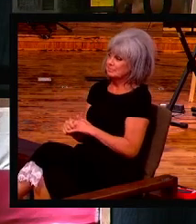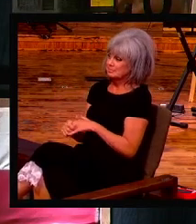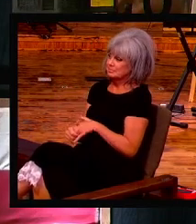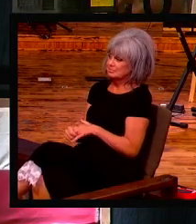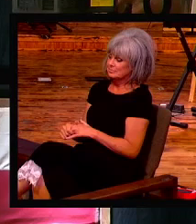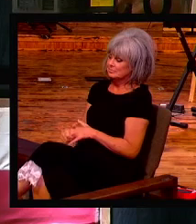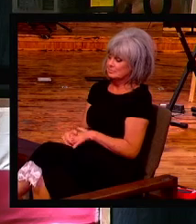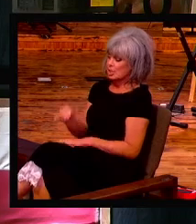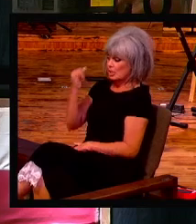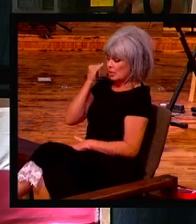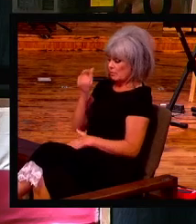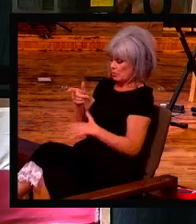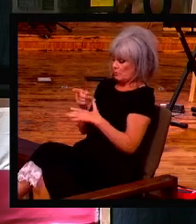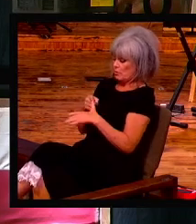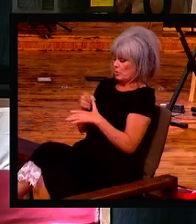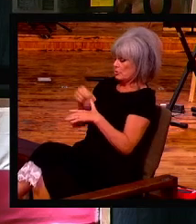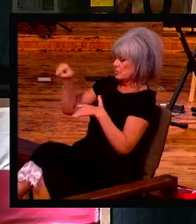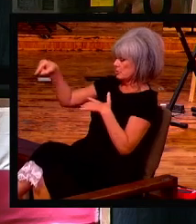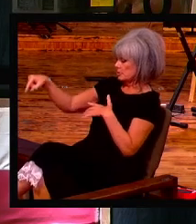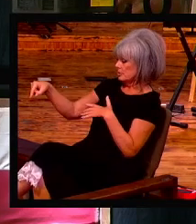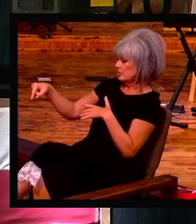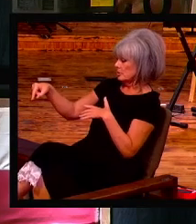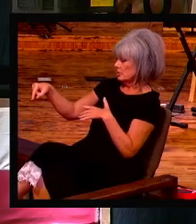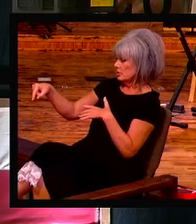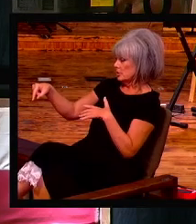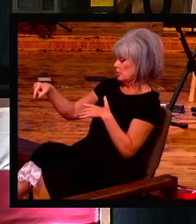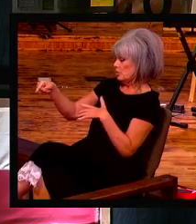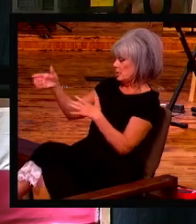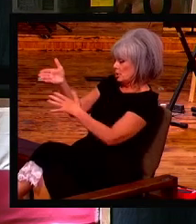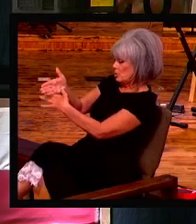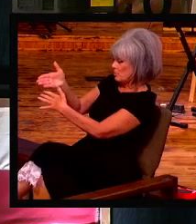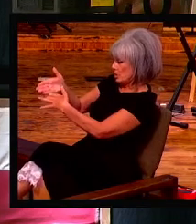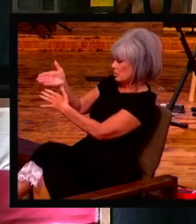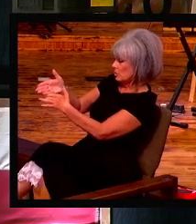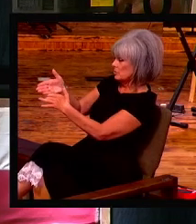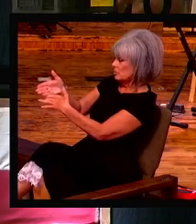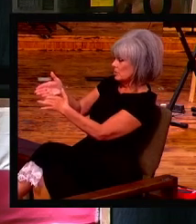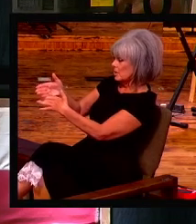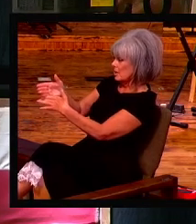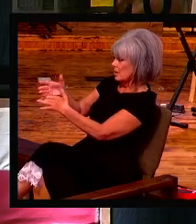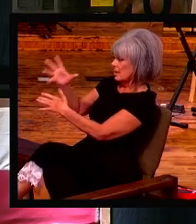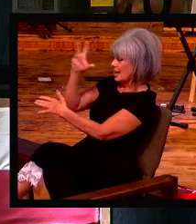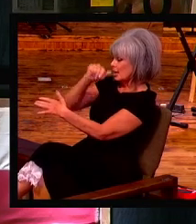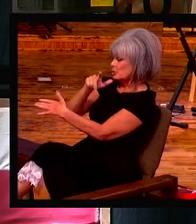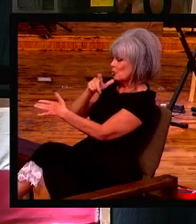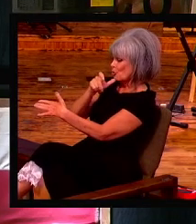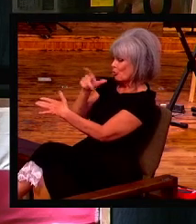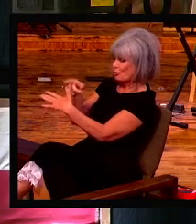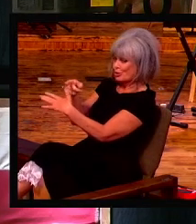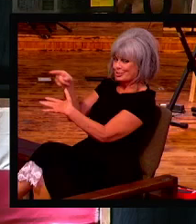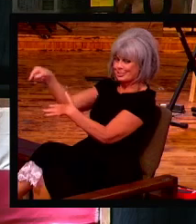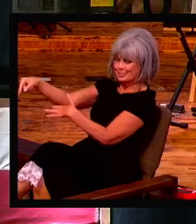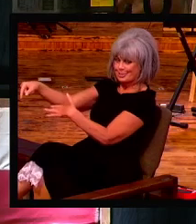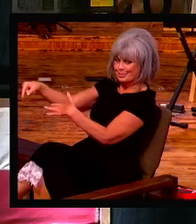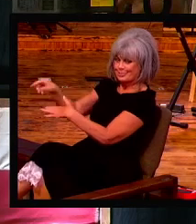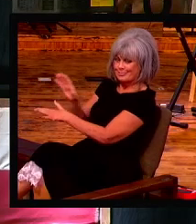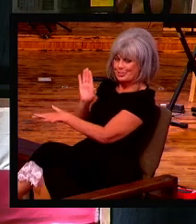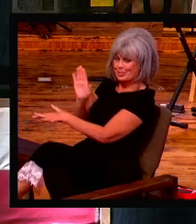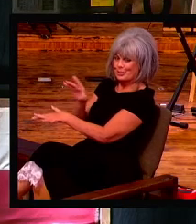And if you're the first one down, you got to be crazy enough to hit that thing right in the middle. And guess who was the first one down? Yours